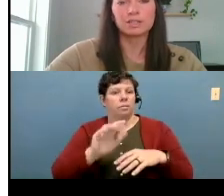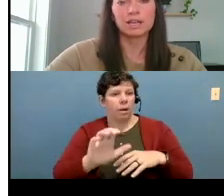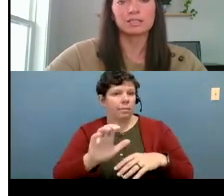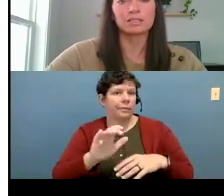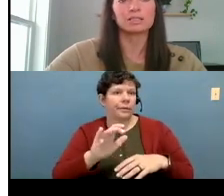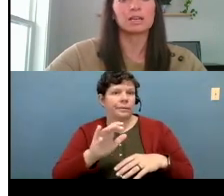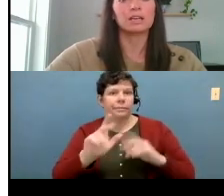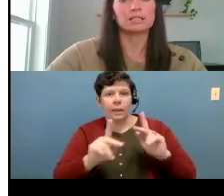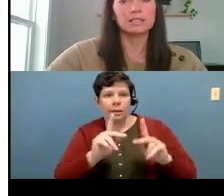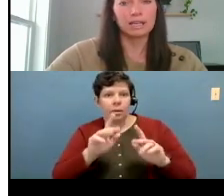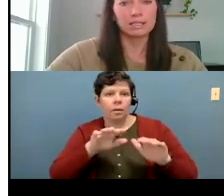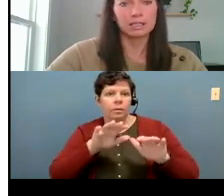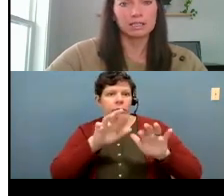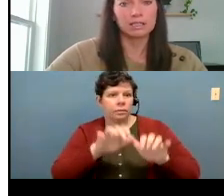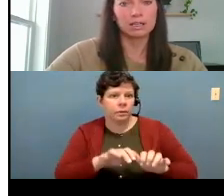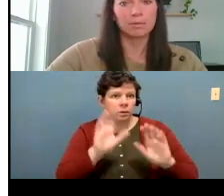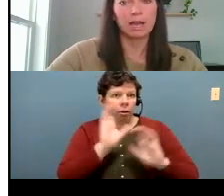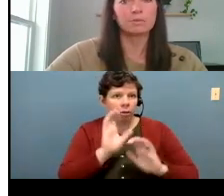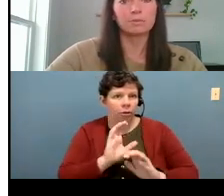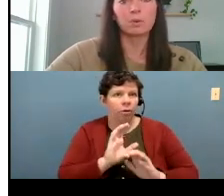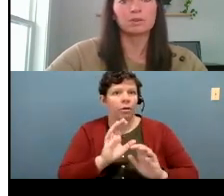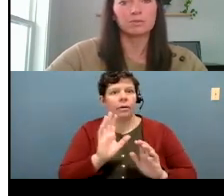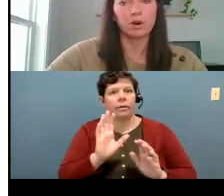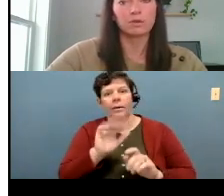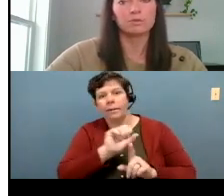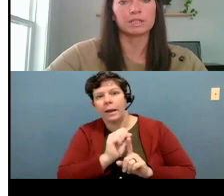enter cases, see cases in the system,